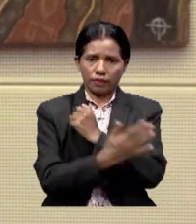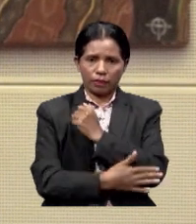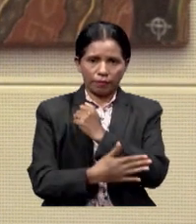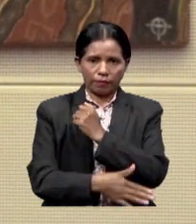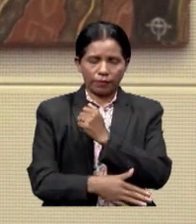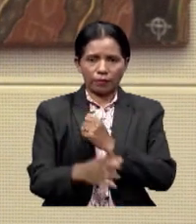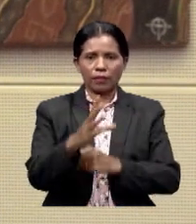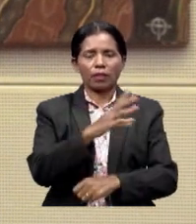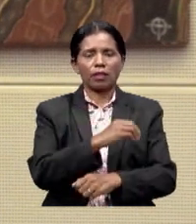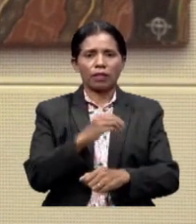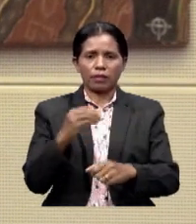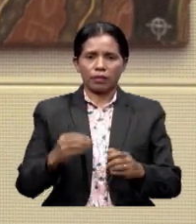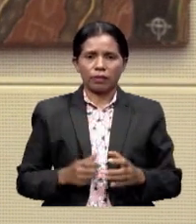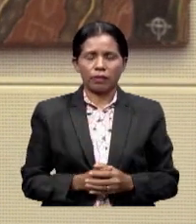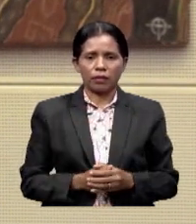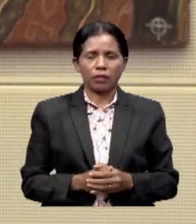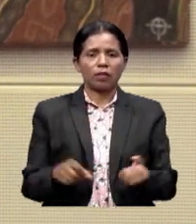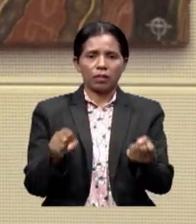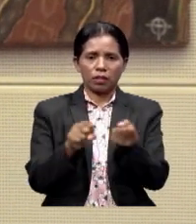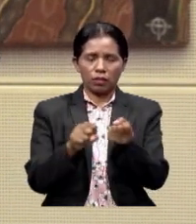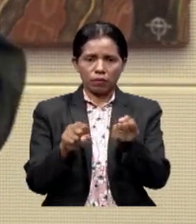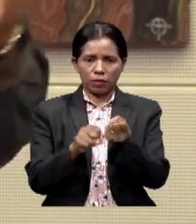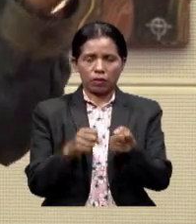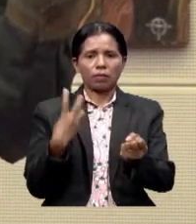non-conventional sense, yes, of course, we do.